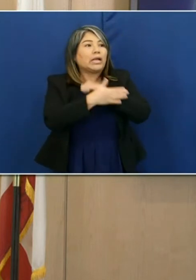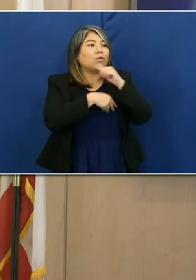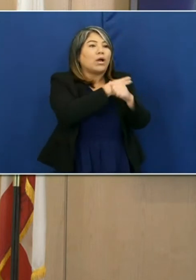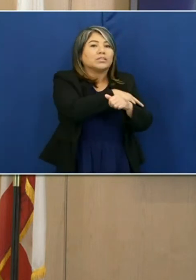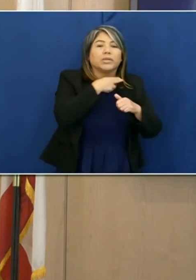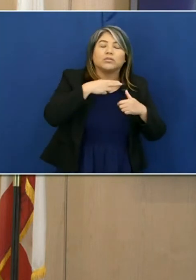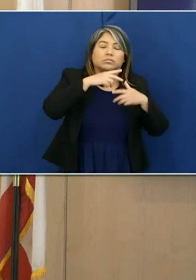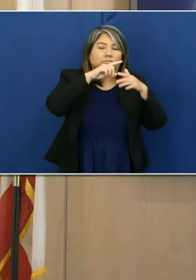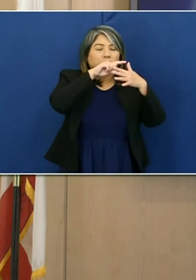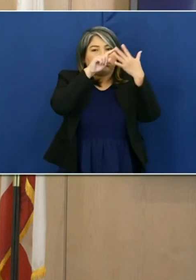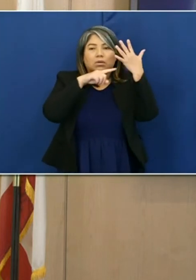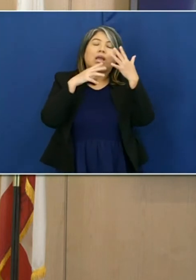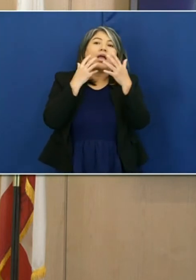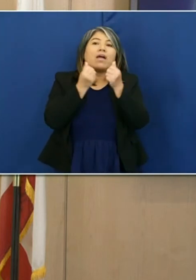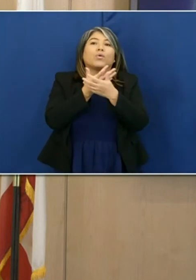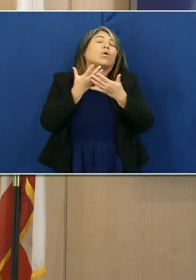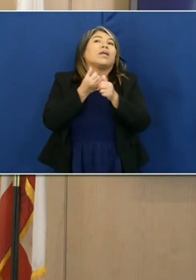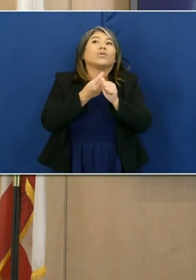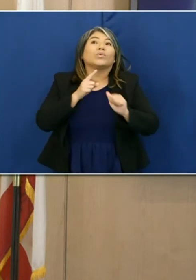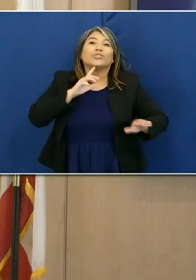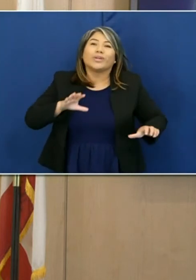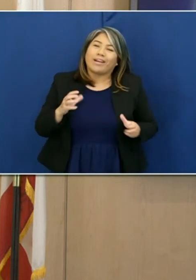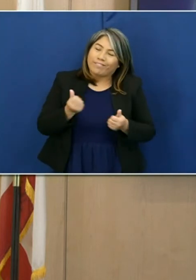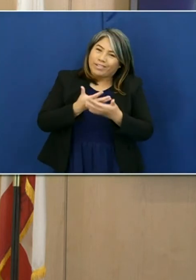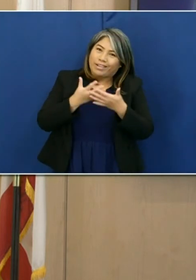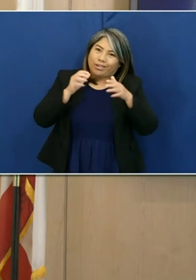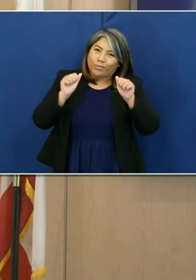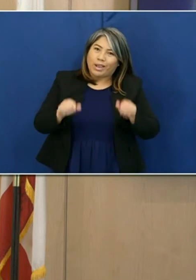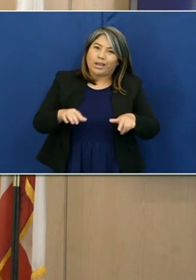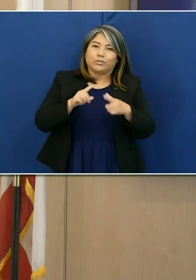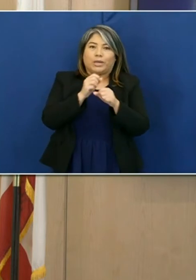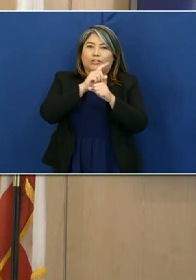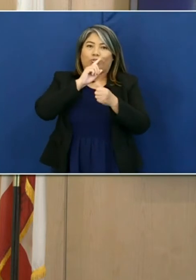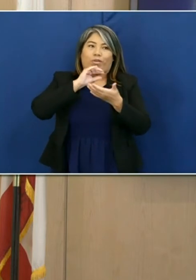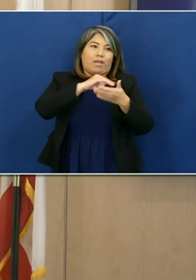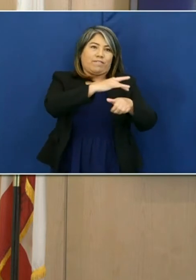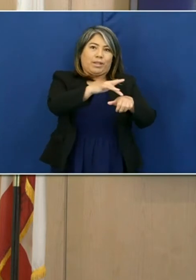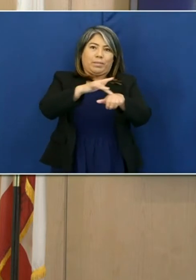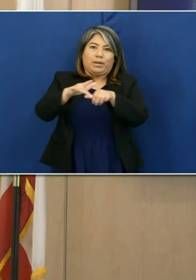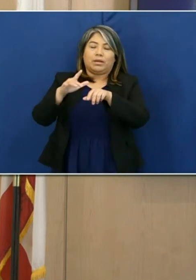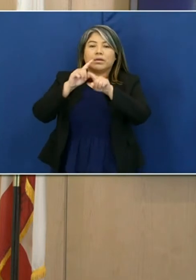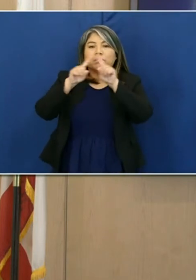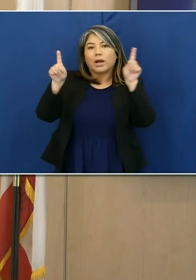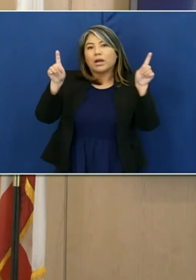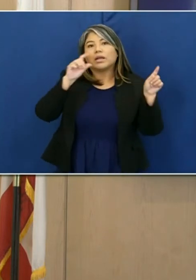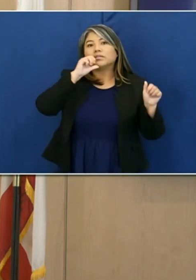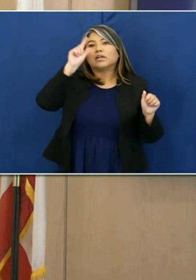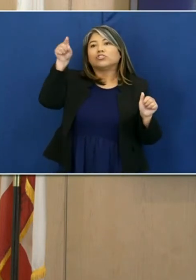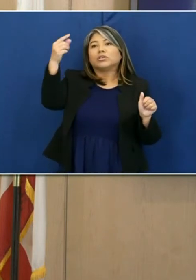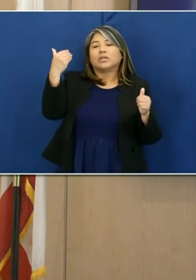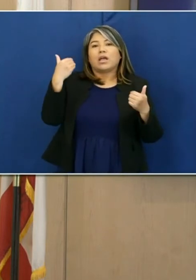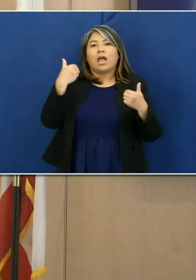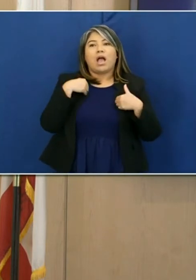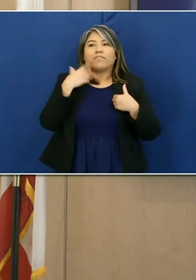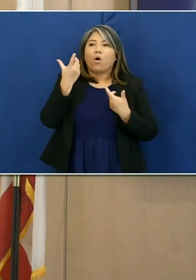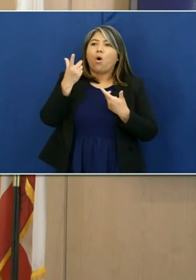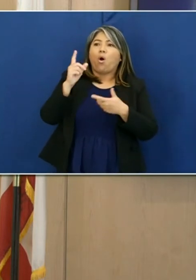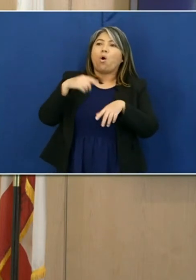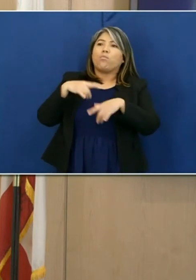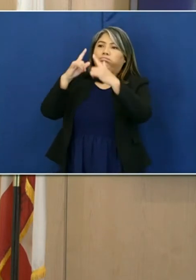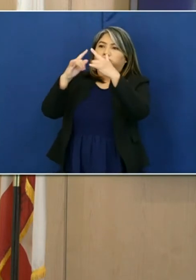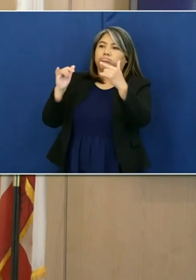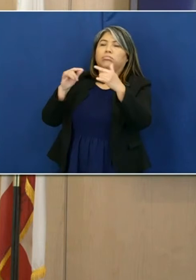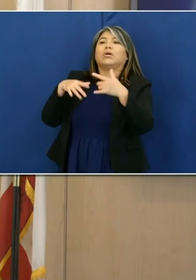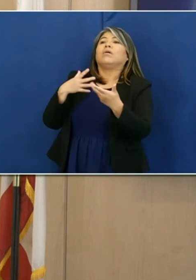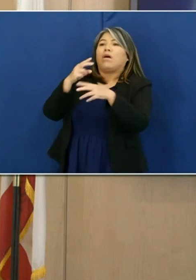everyone is doing everything they can to ensure that the availability is there. But it's not just to have a pop-up hospital. You got to have a